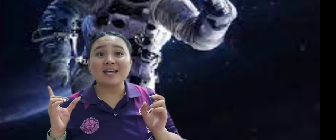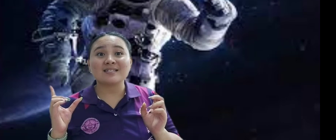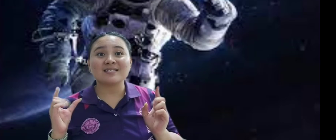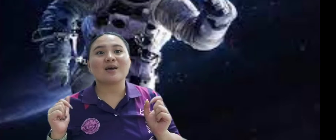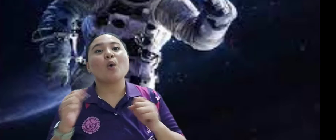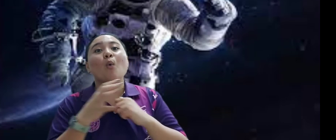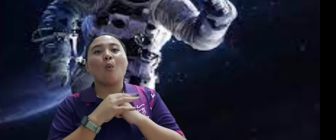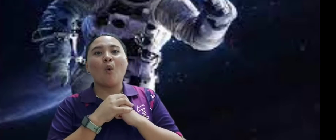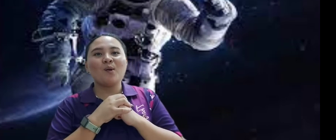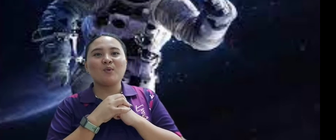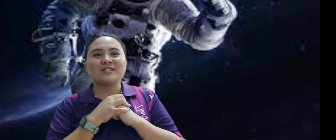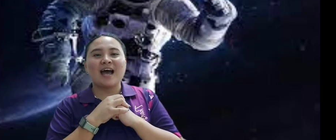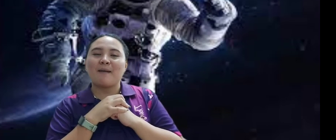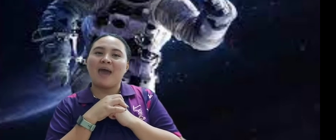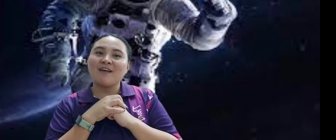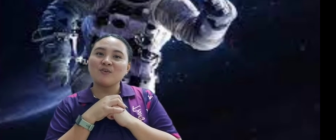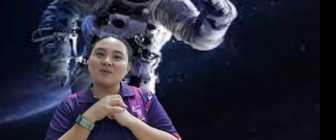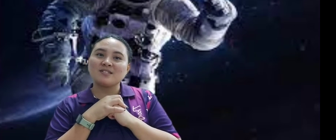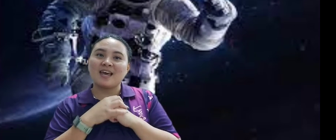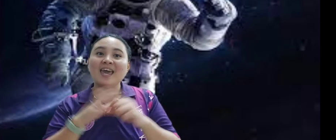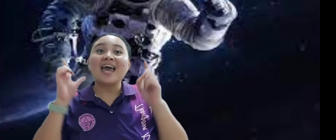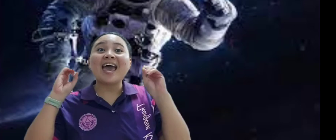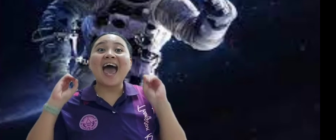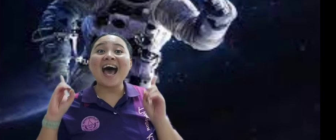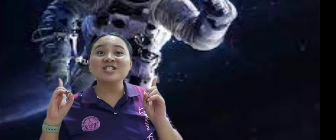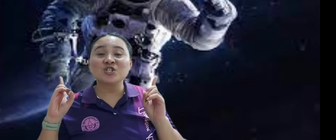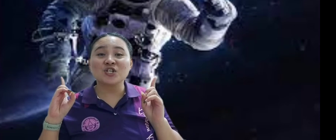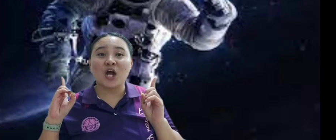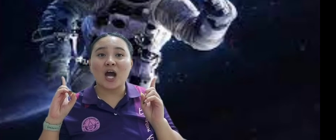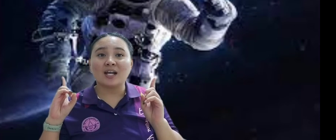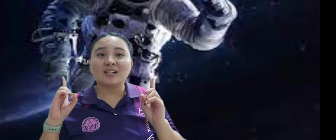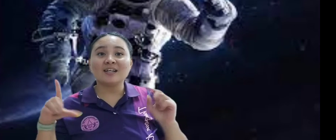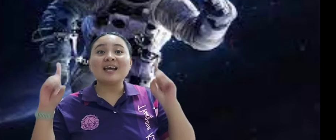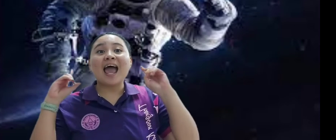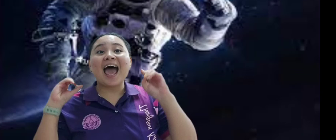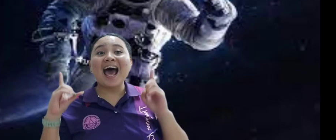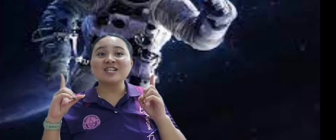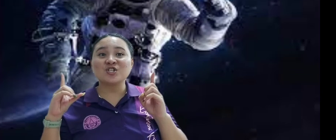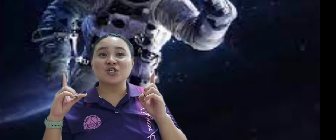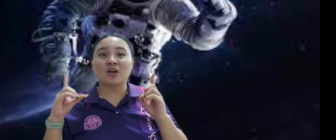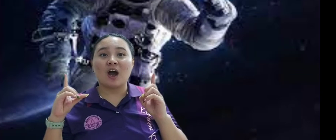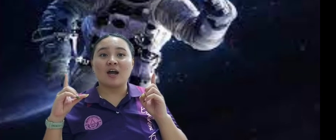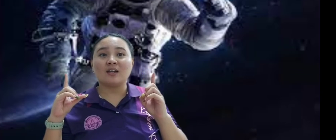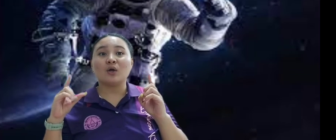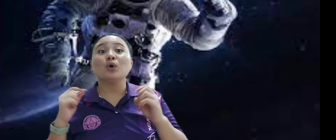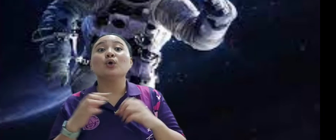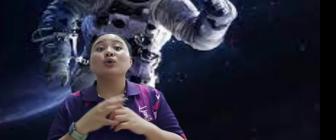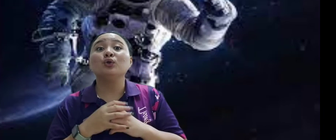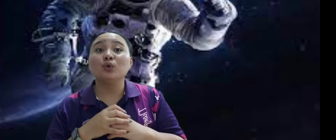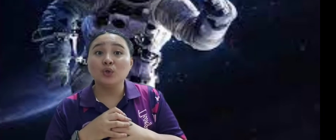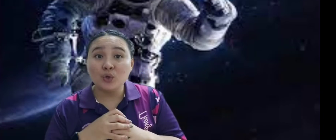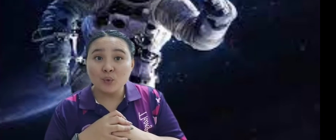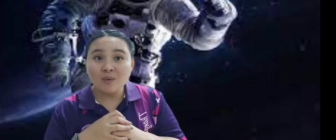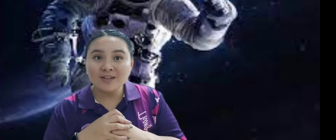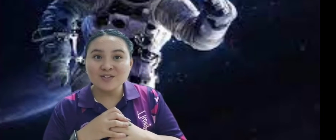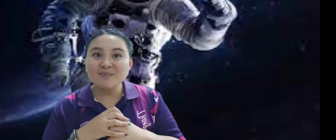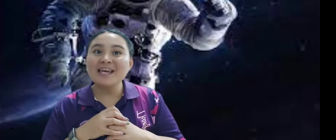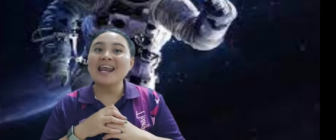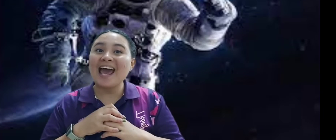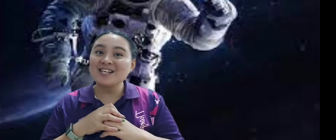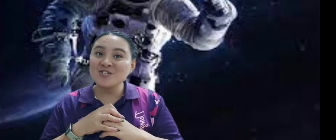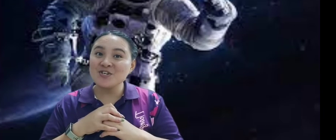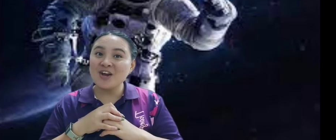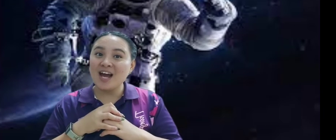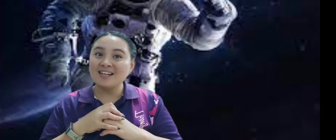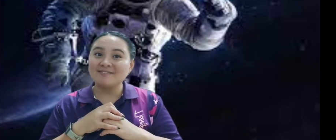the space. One more time. Everyone say, astronaut. Astronaut. Do you want to